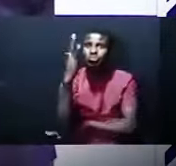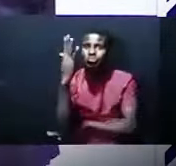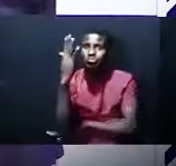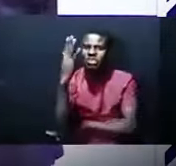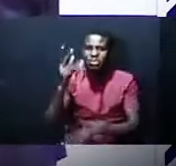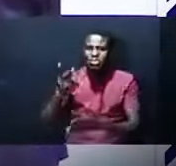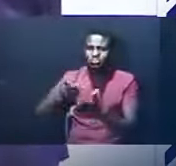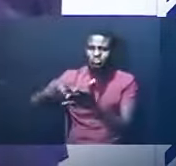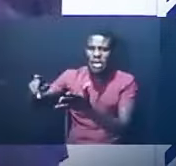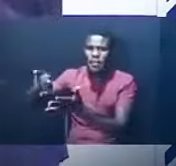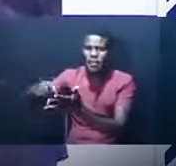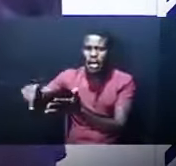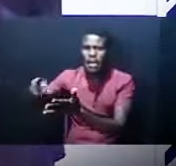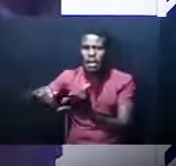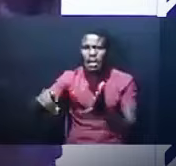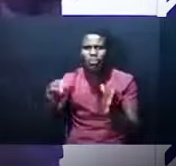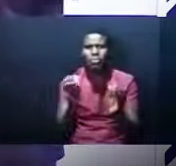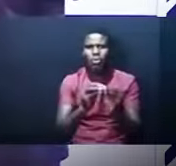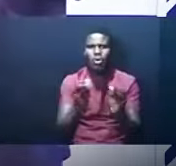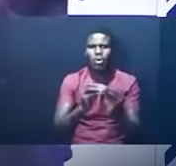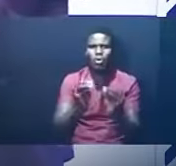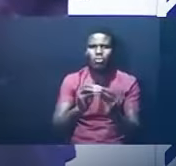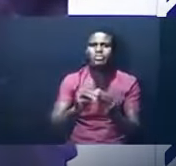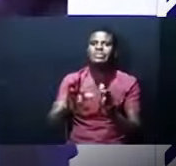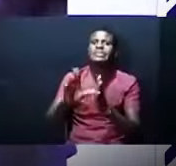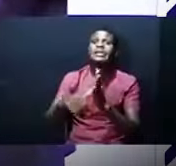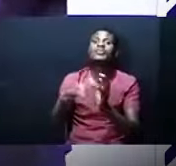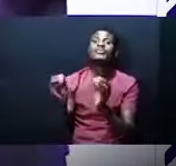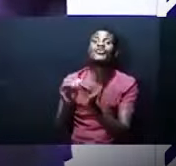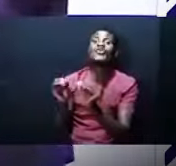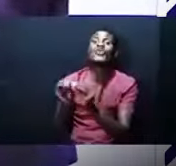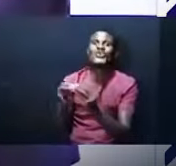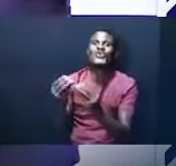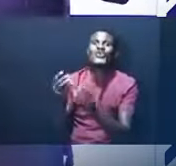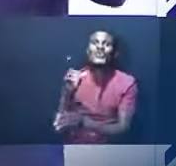big branches, and attracted